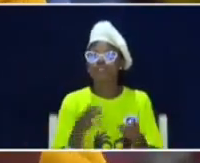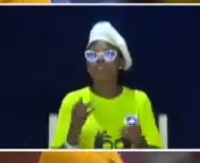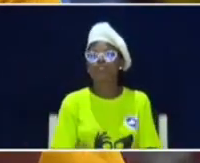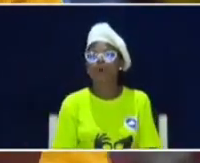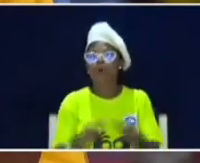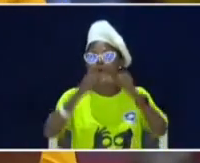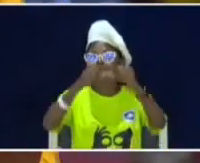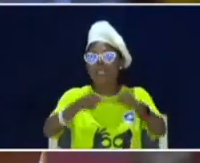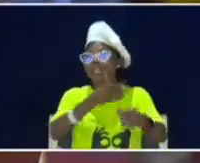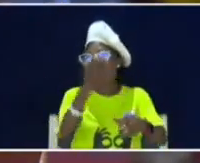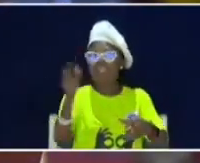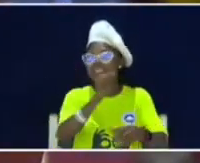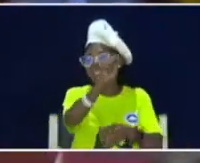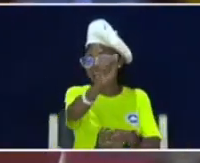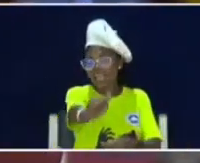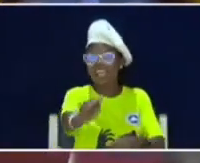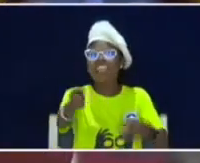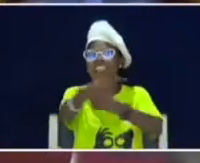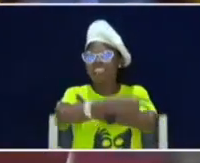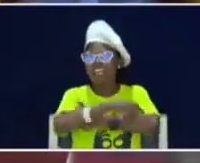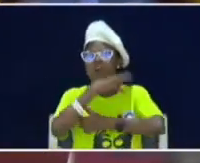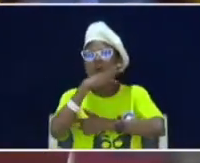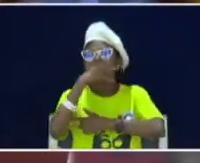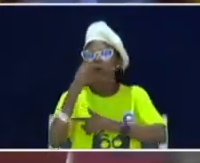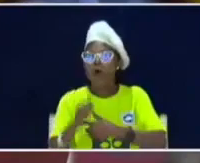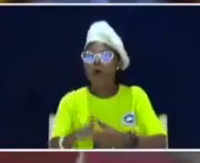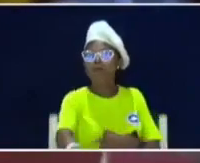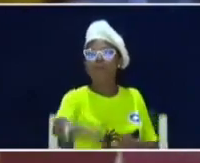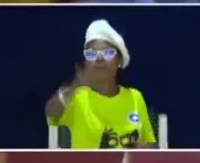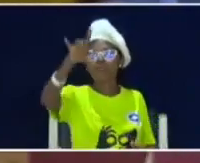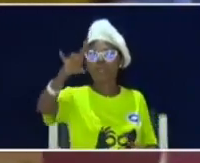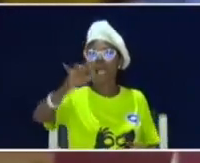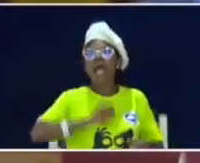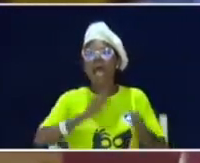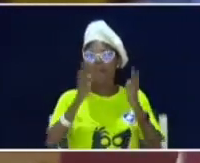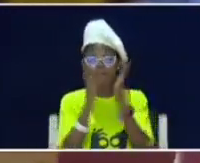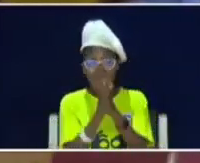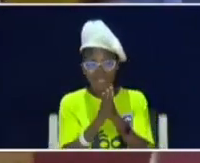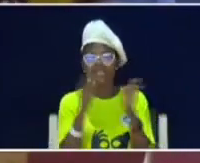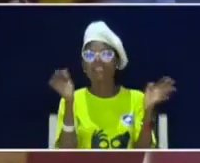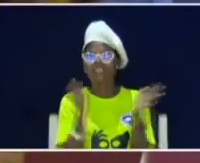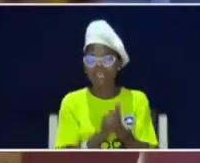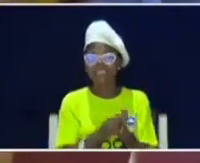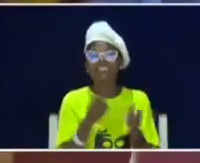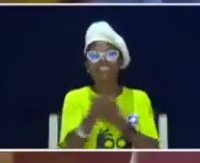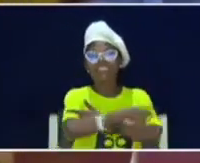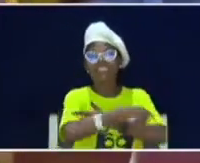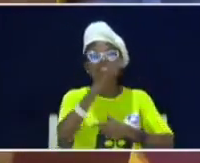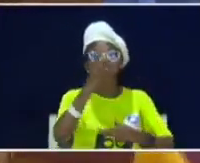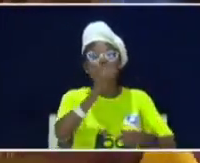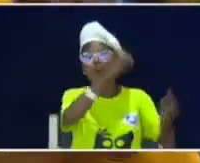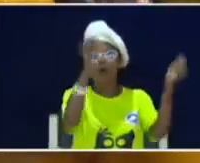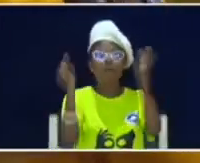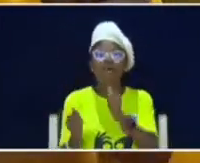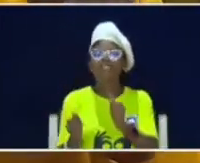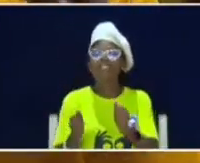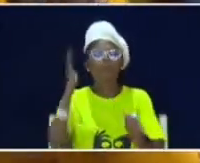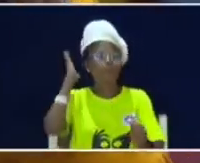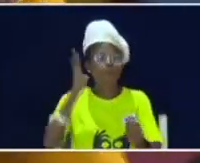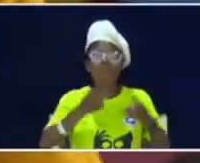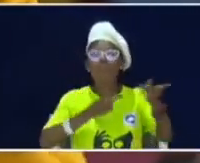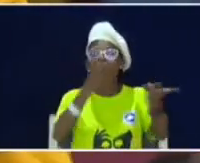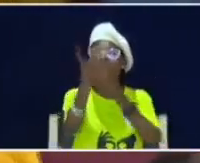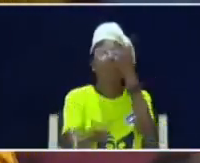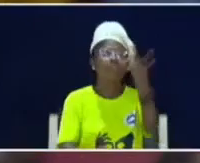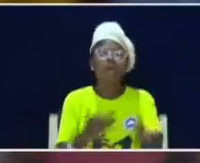of appointment. I pray for someone here tonight. The day the Almighty will visit you, may you not